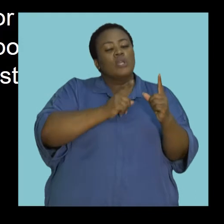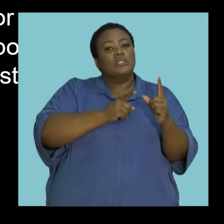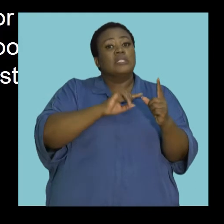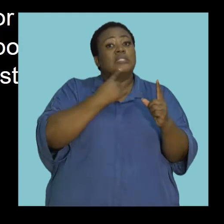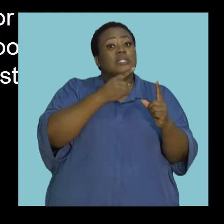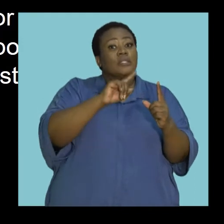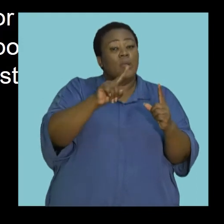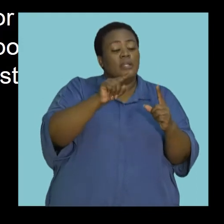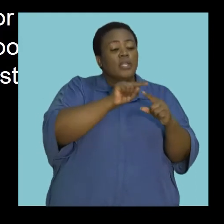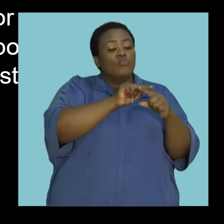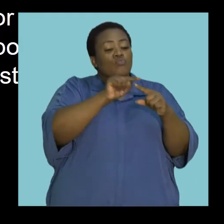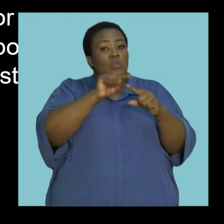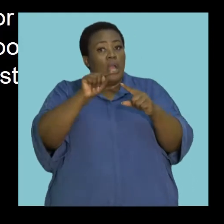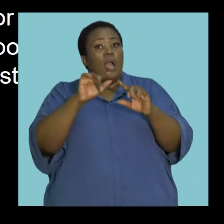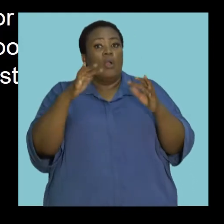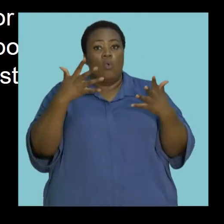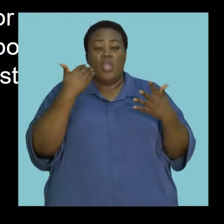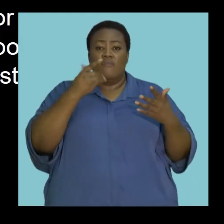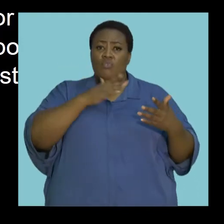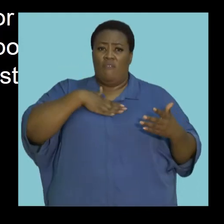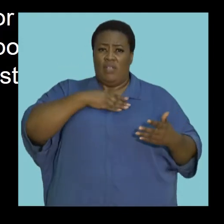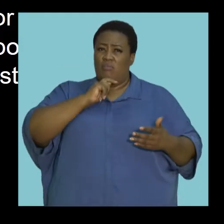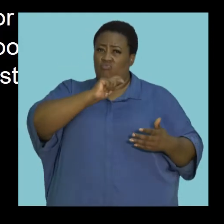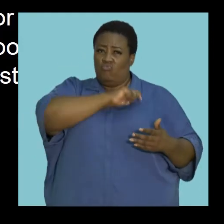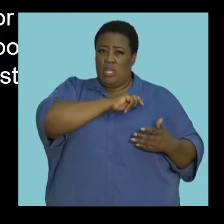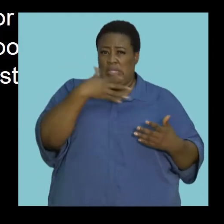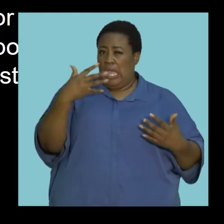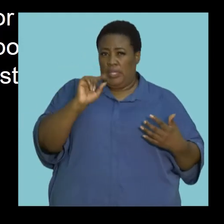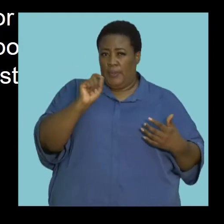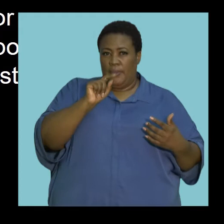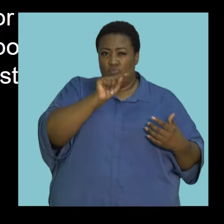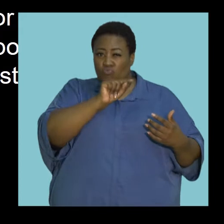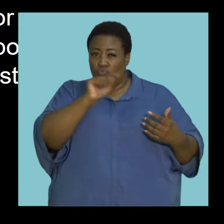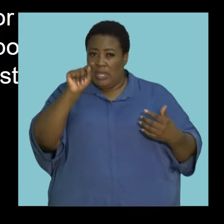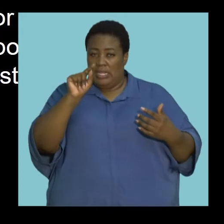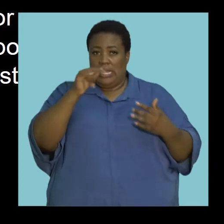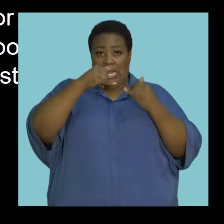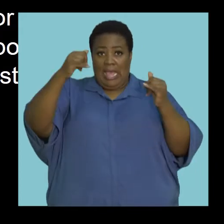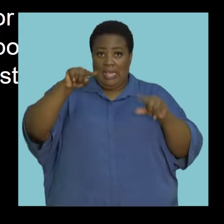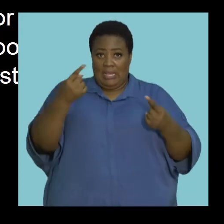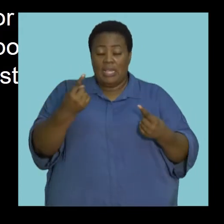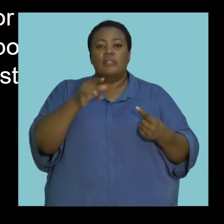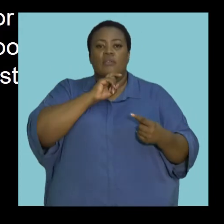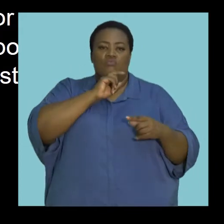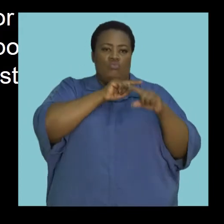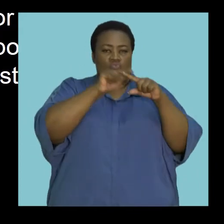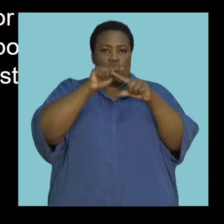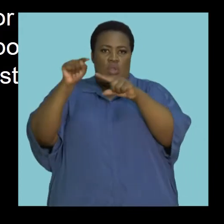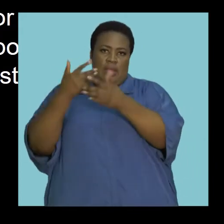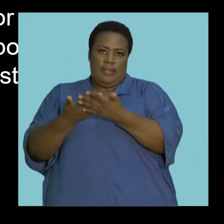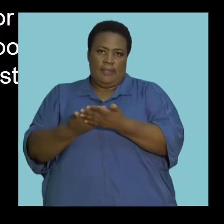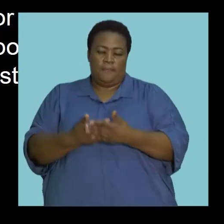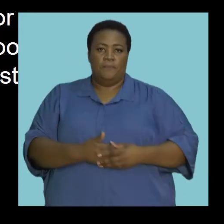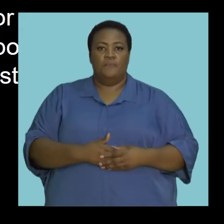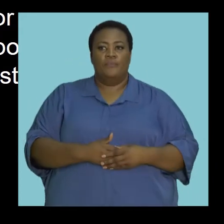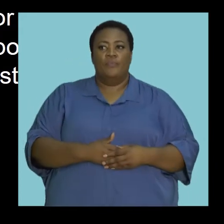your ruler, and if you don't trust your hands, and if you've got hands that do not draw straight lines, then do them with a ruler.